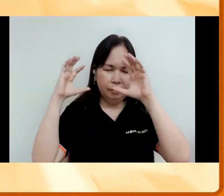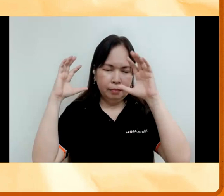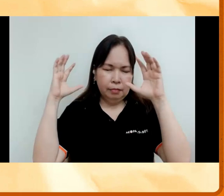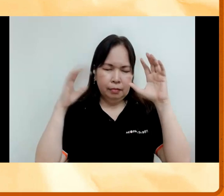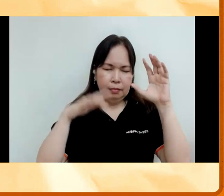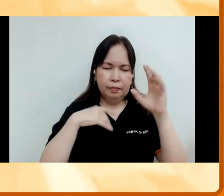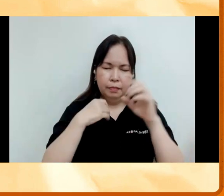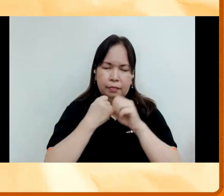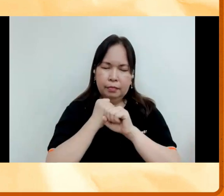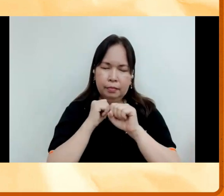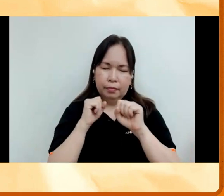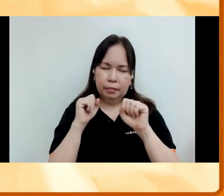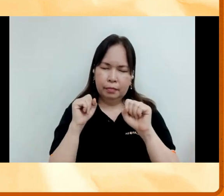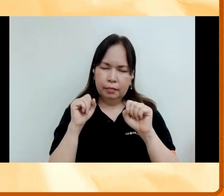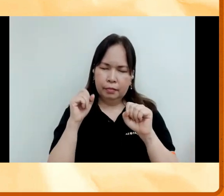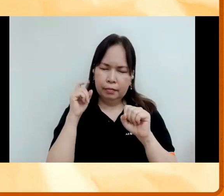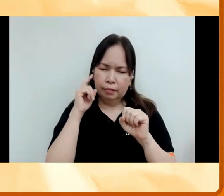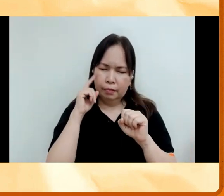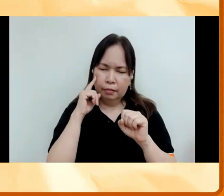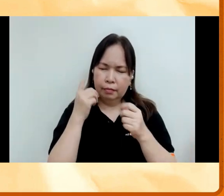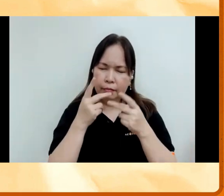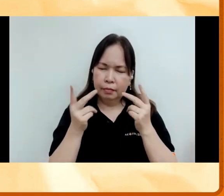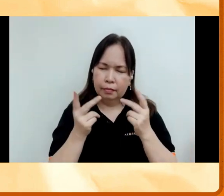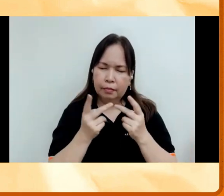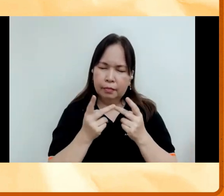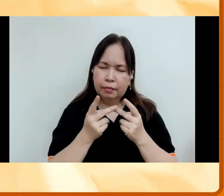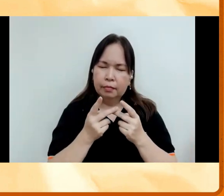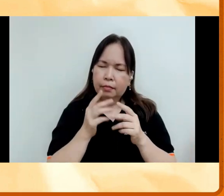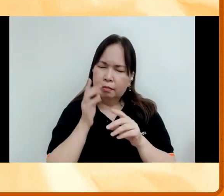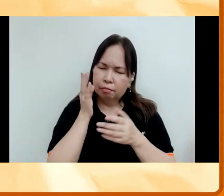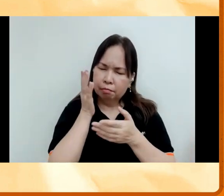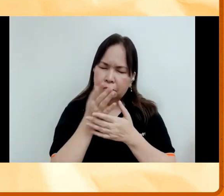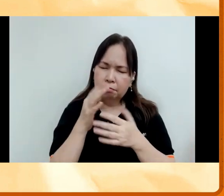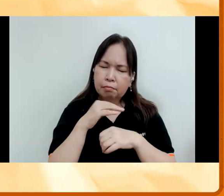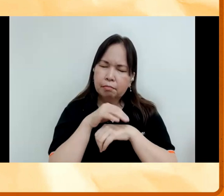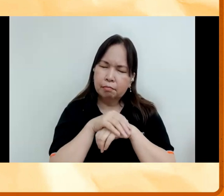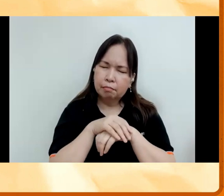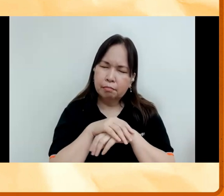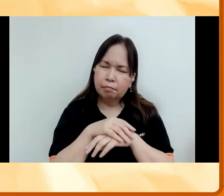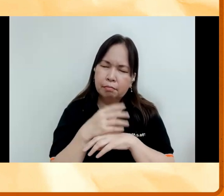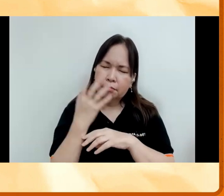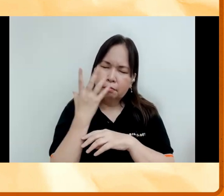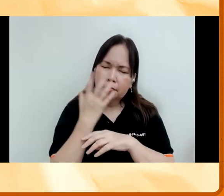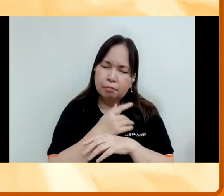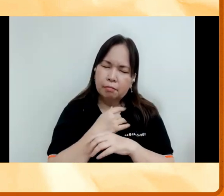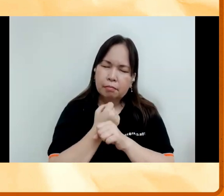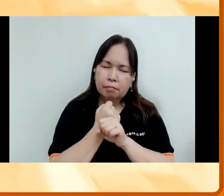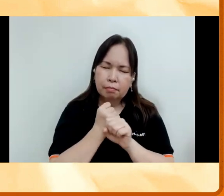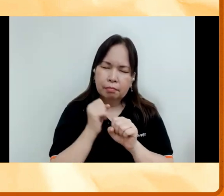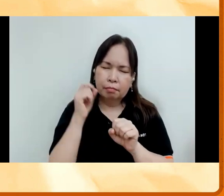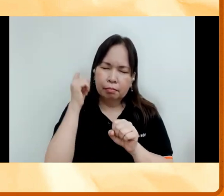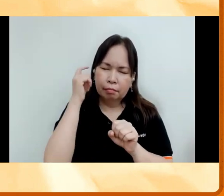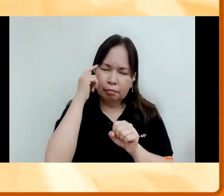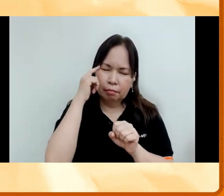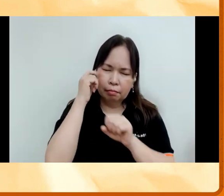You can return to a safe space, a place you've been to before, or a place that you're creating in your mind,